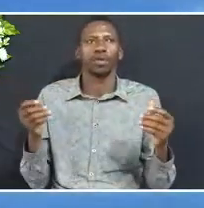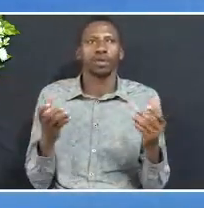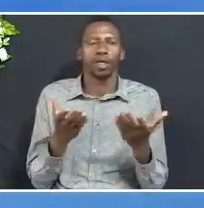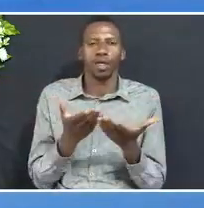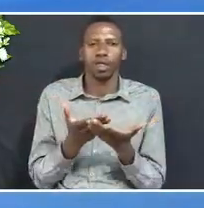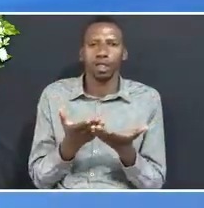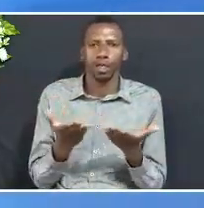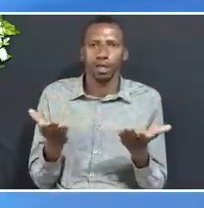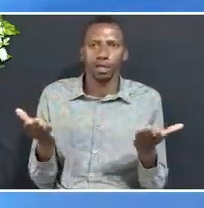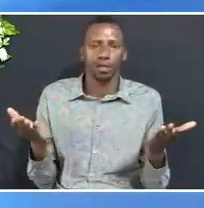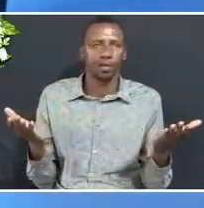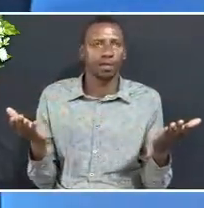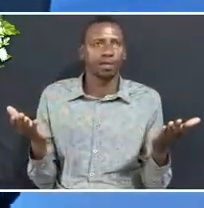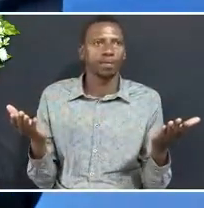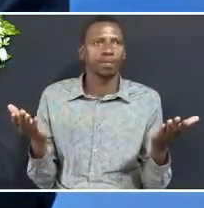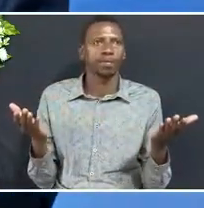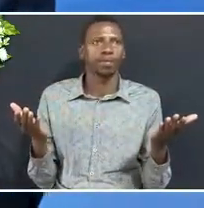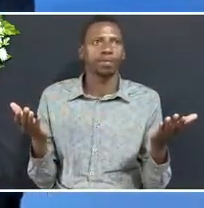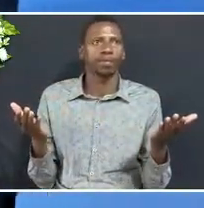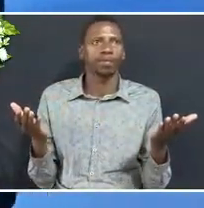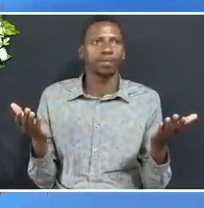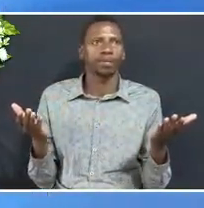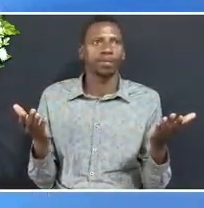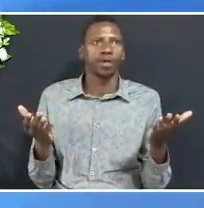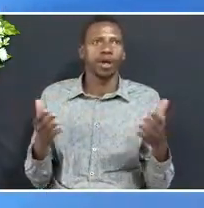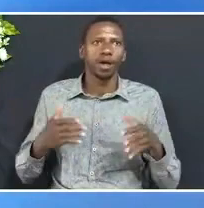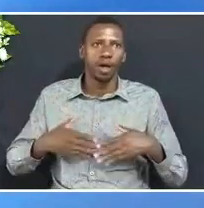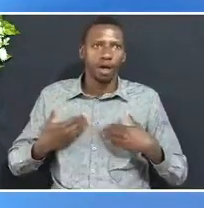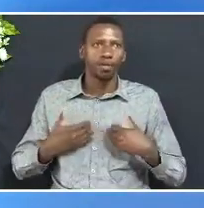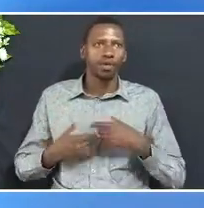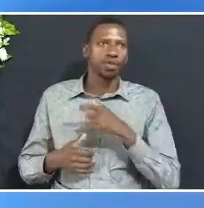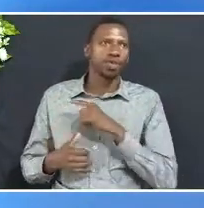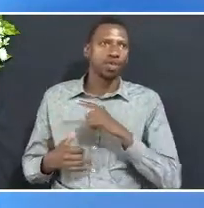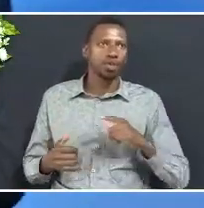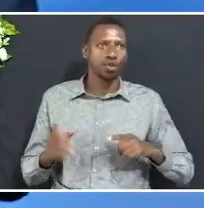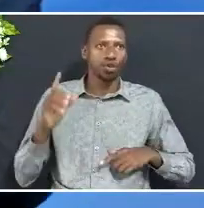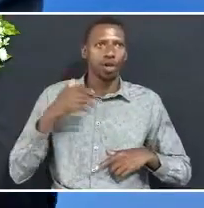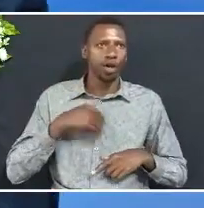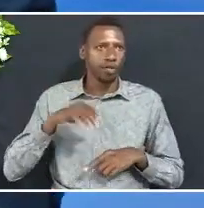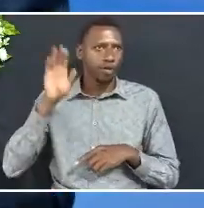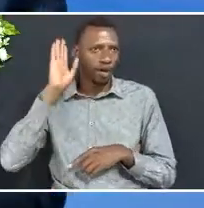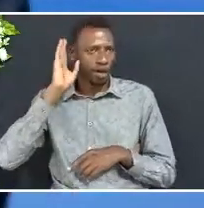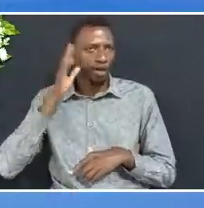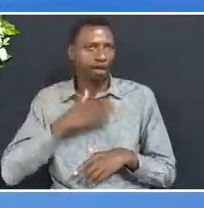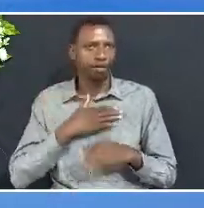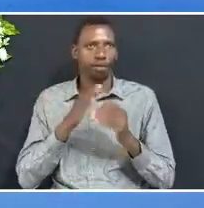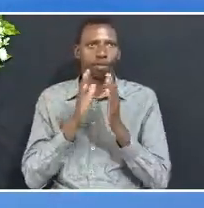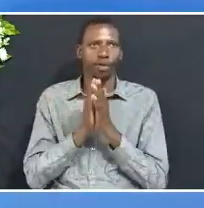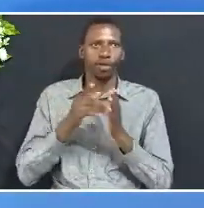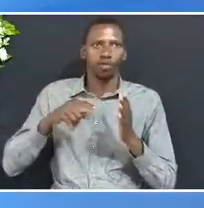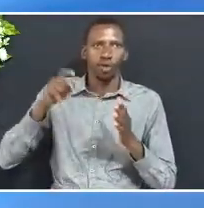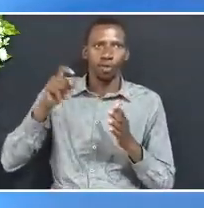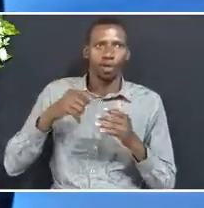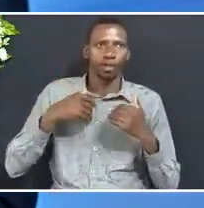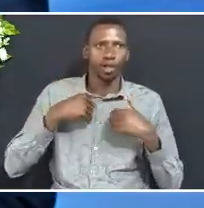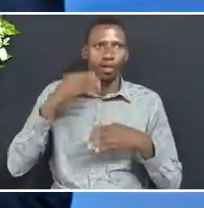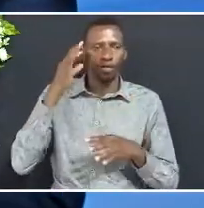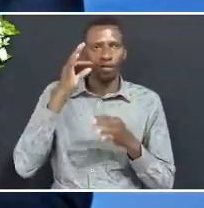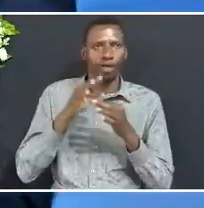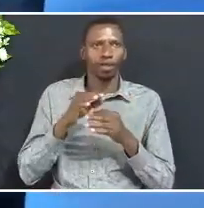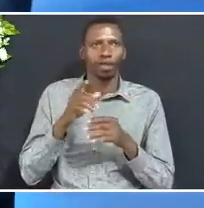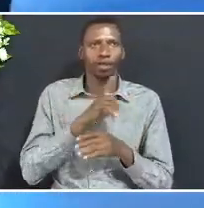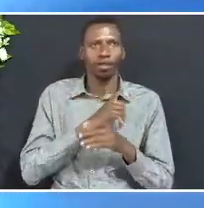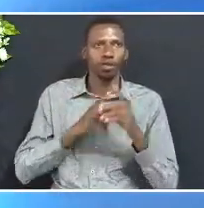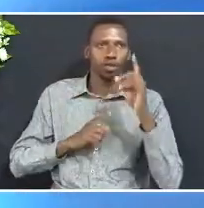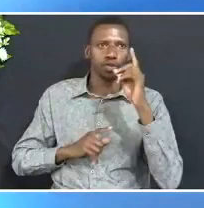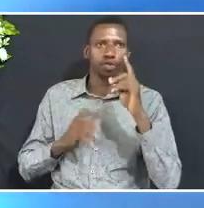and feel comfortable that the Lord has heard our prayer. And we should, of course, have this faith that the Lord will take care of these young people.